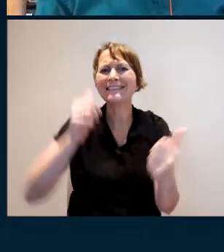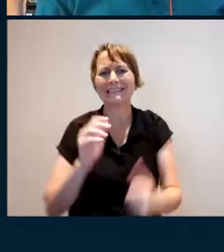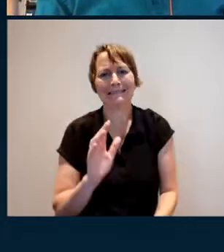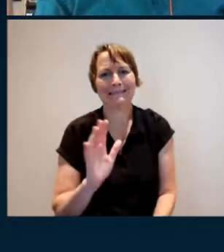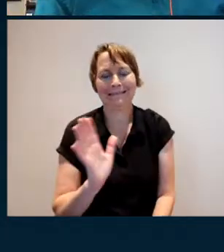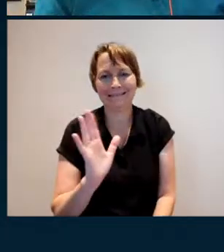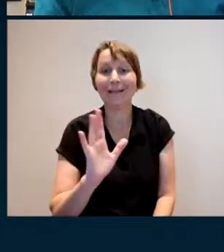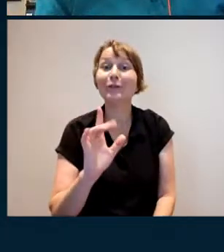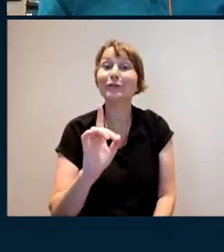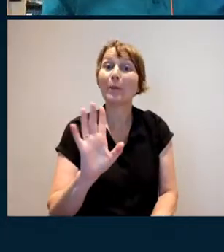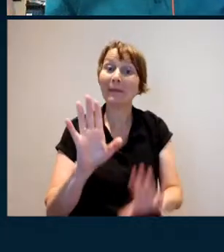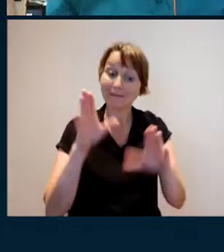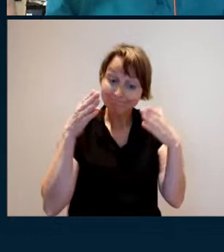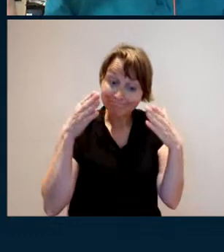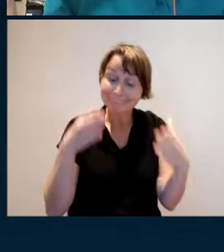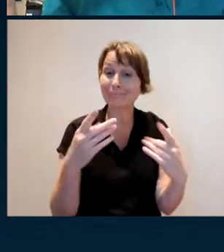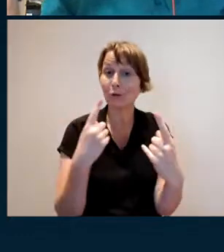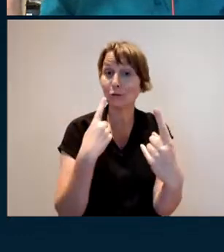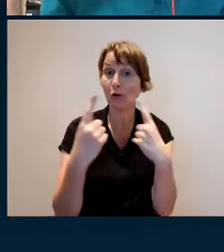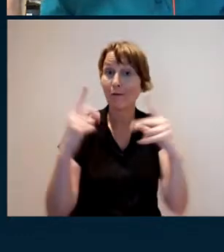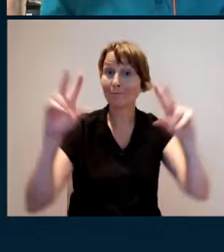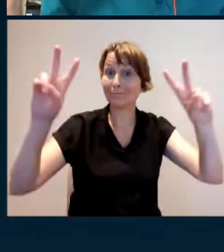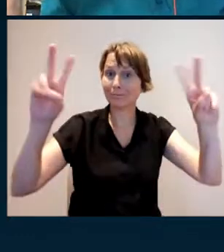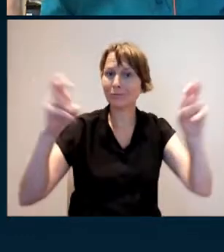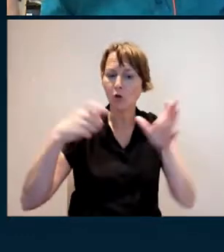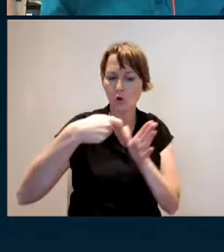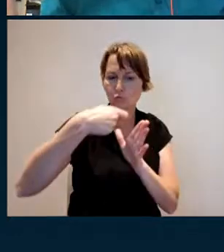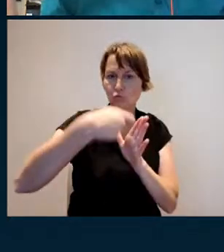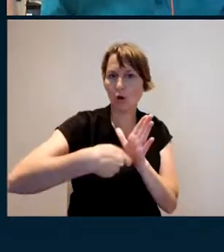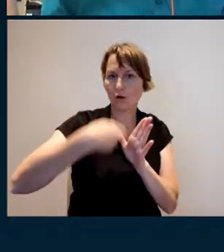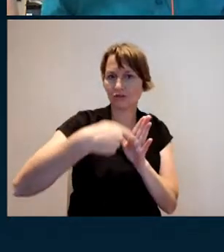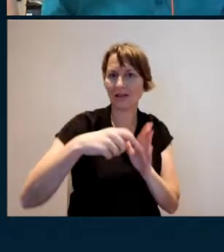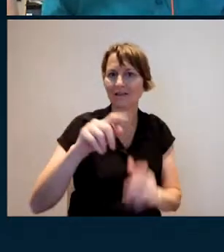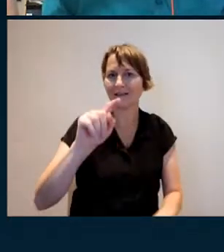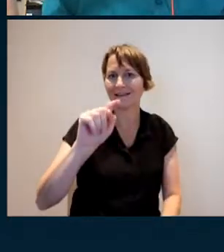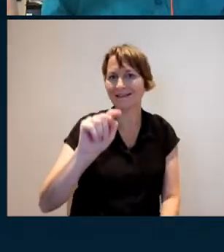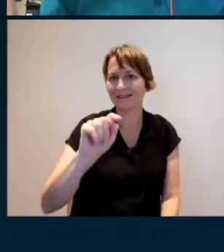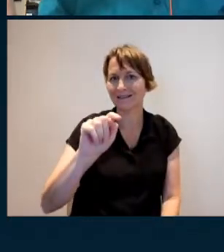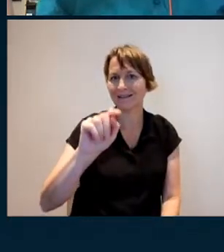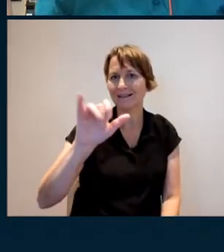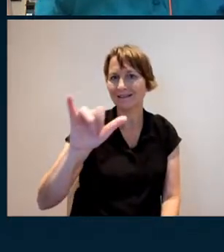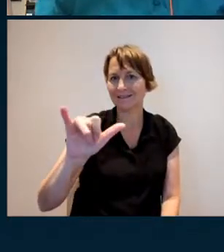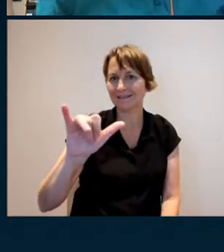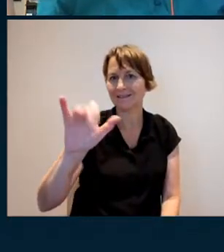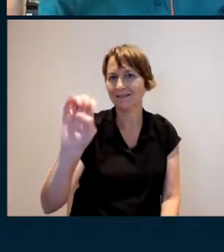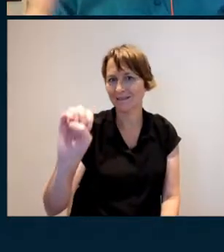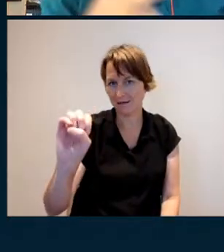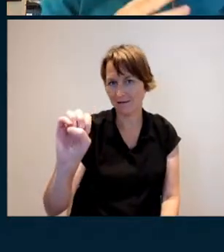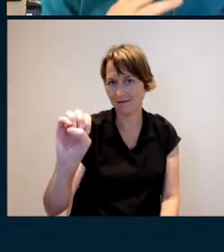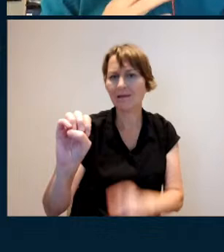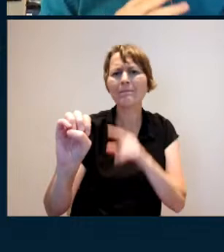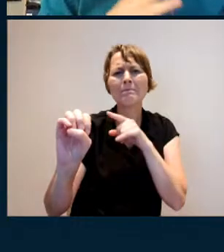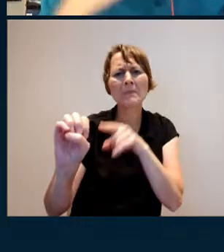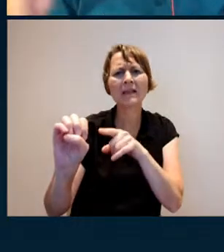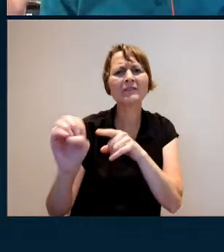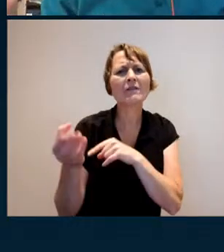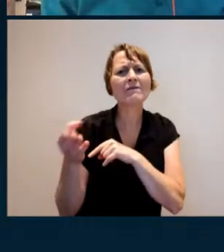Ty. And Project Ty is it's an experiment from the .NET team. So